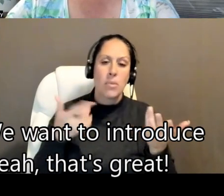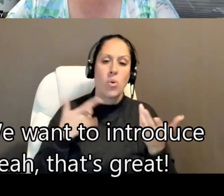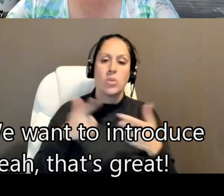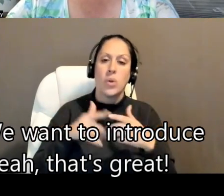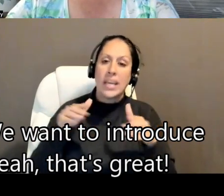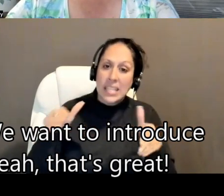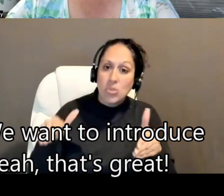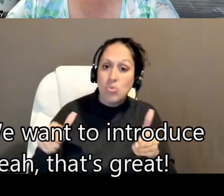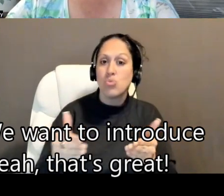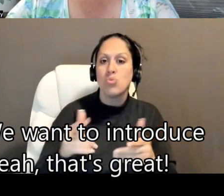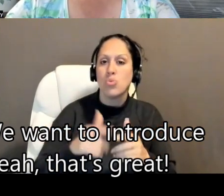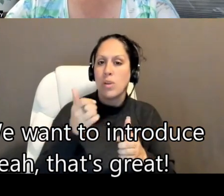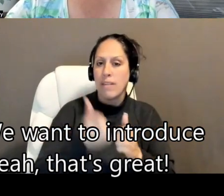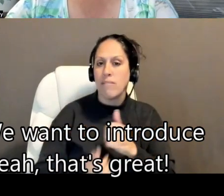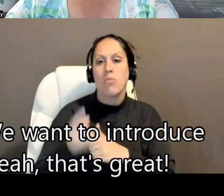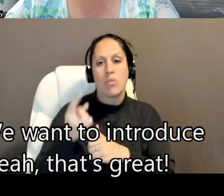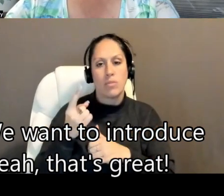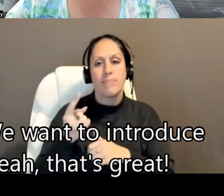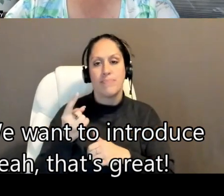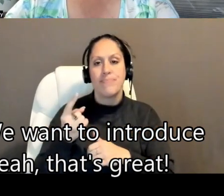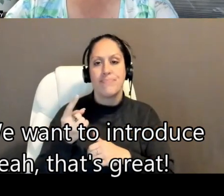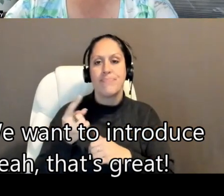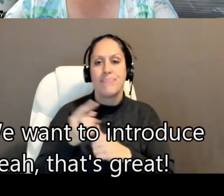introduce them to everyone. Yeah.